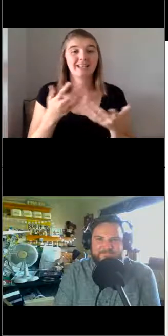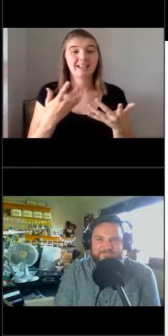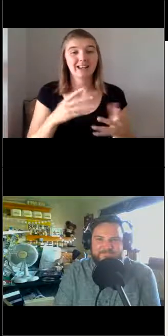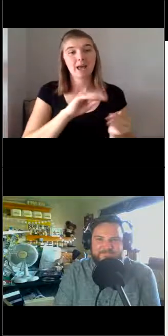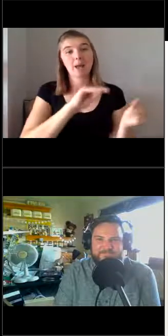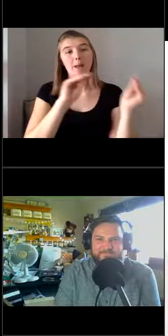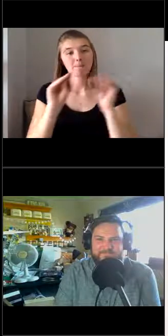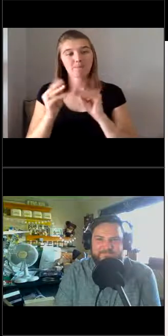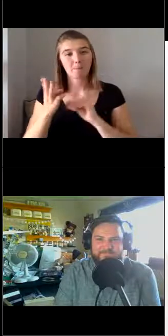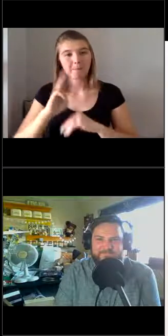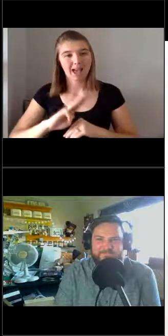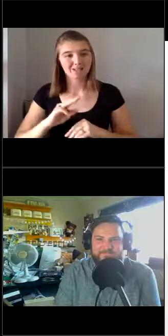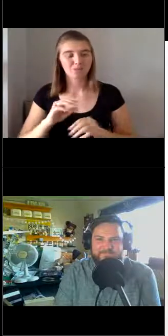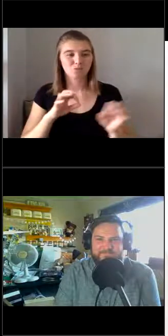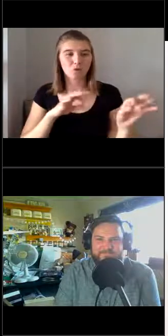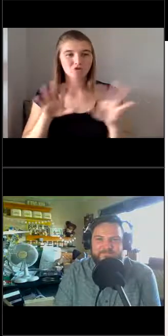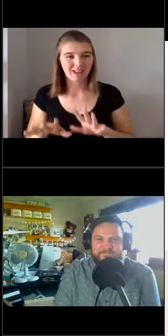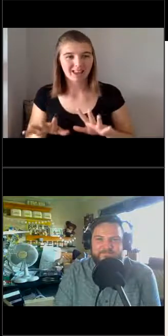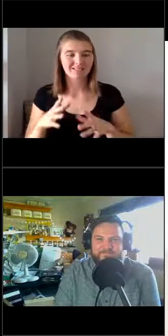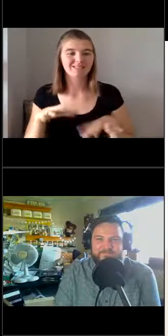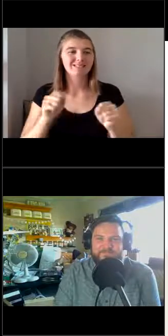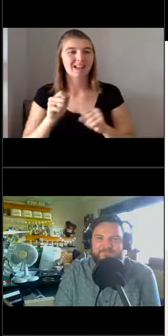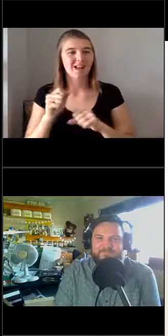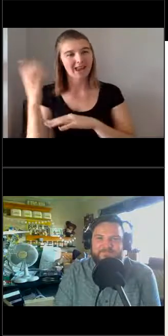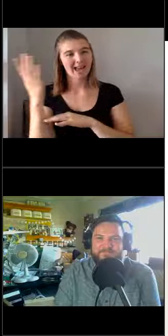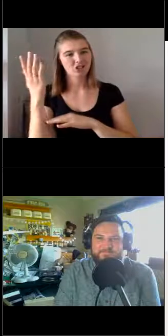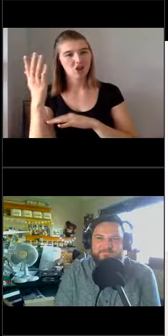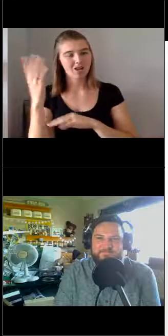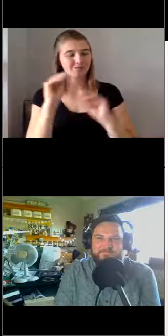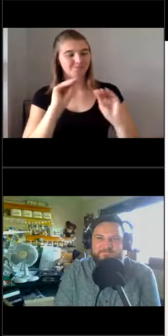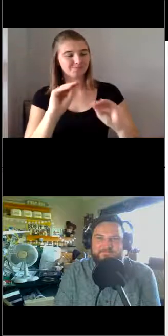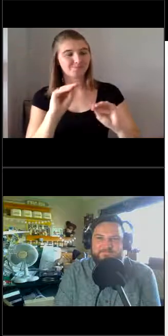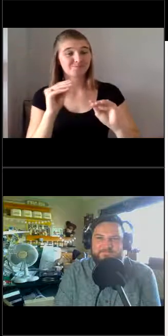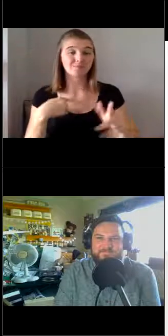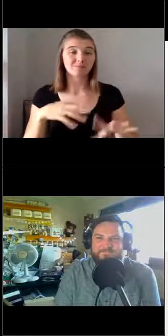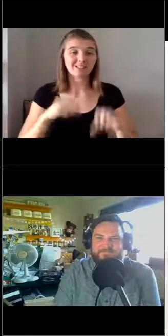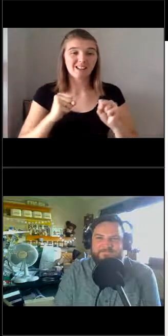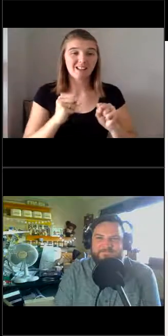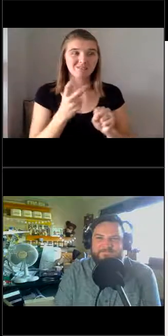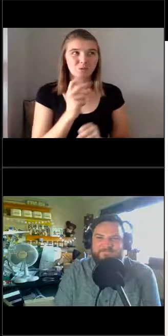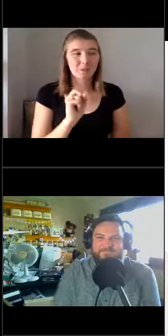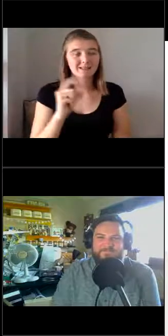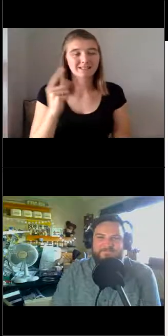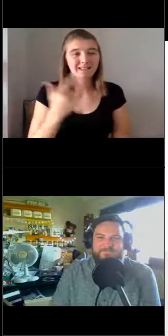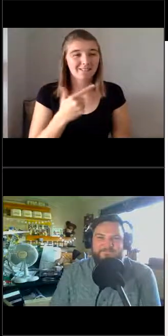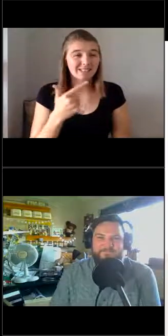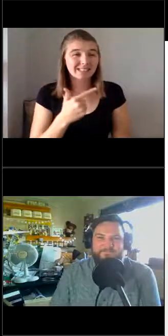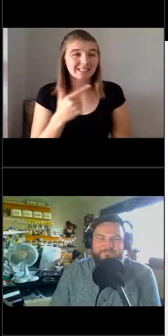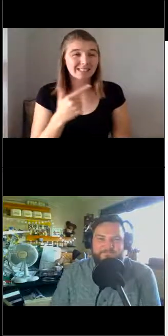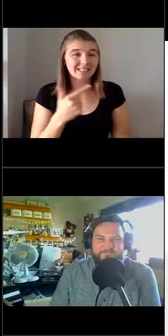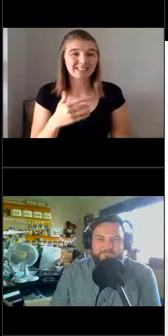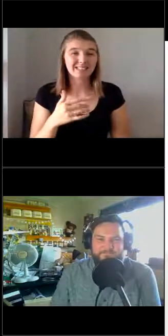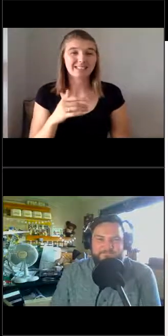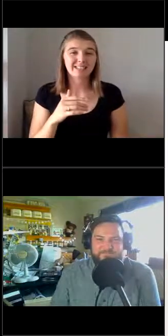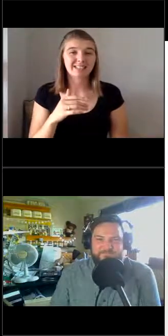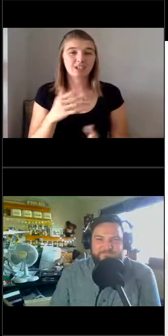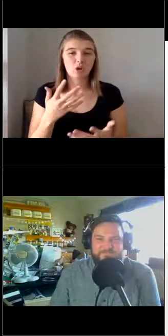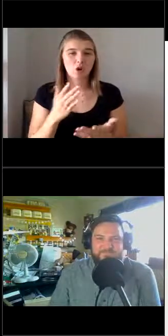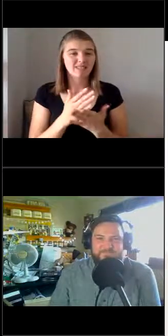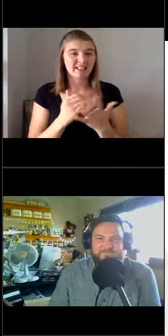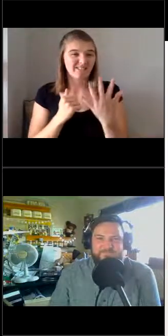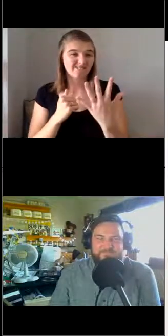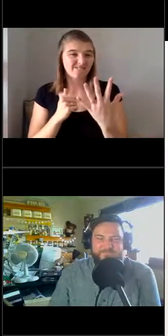lectureship in 2017. So it was all good. I had like about 5 PhD students